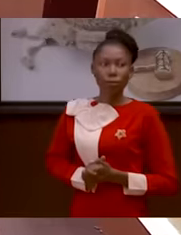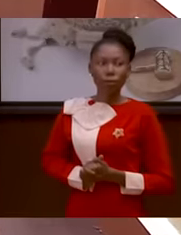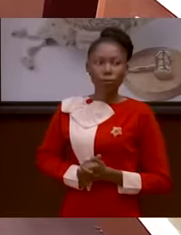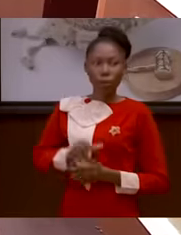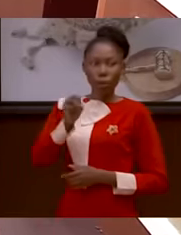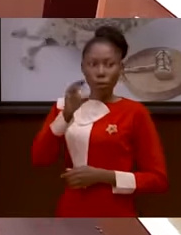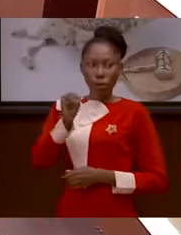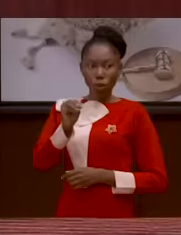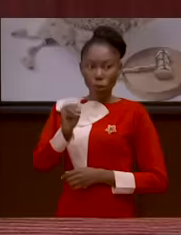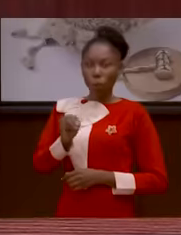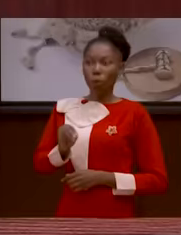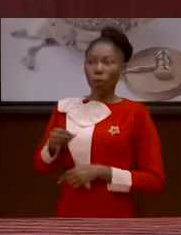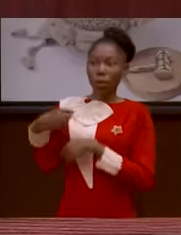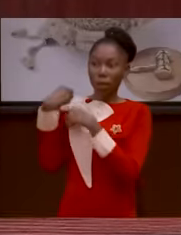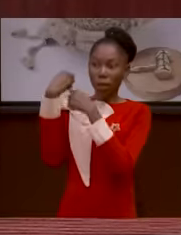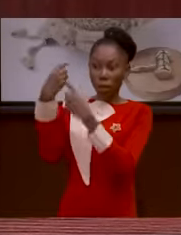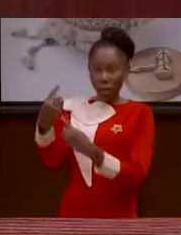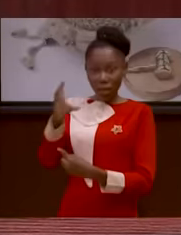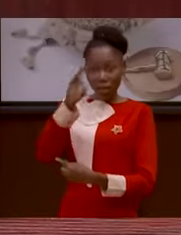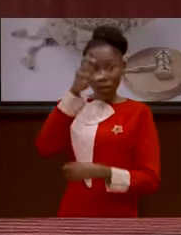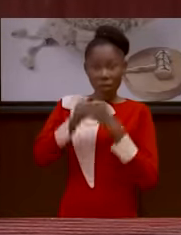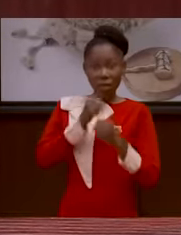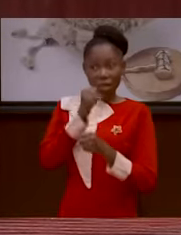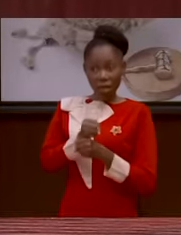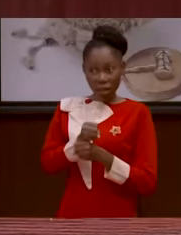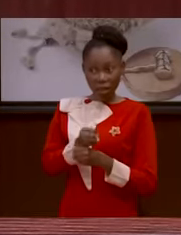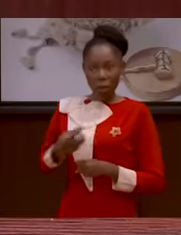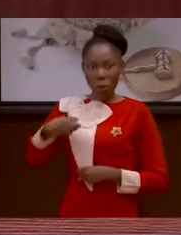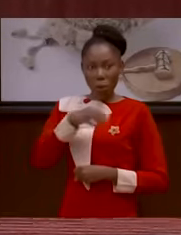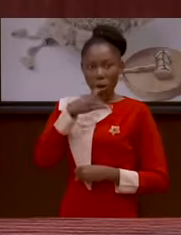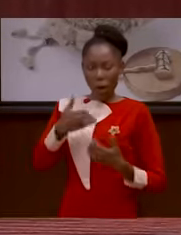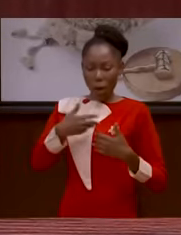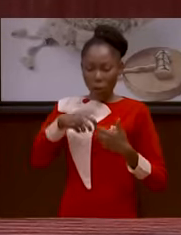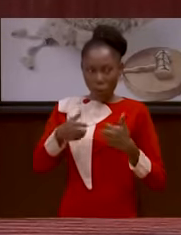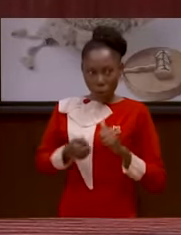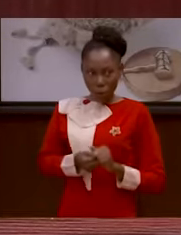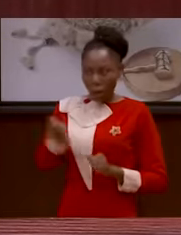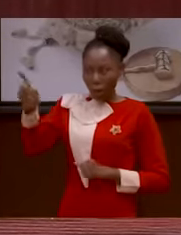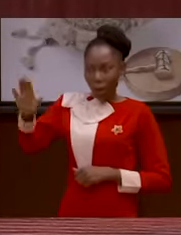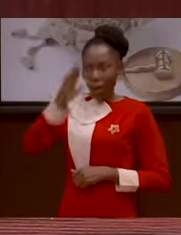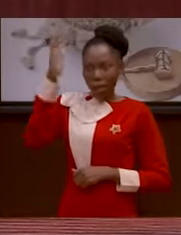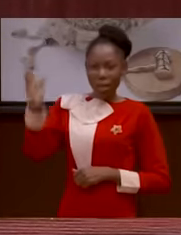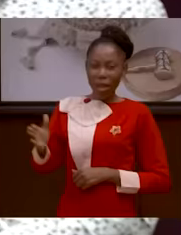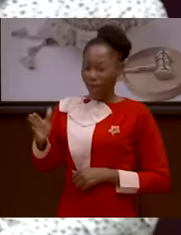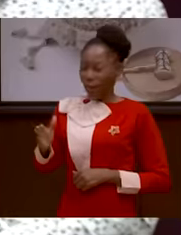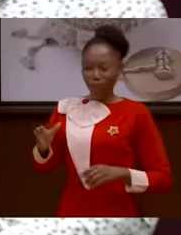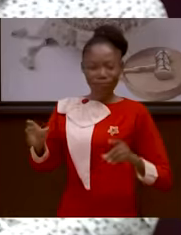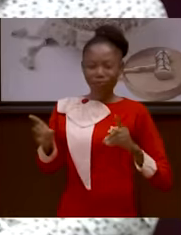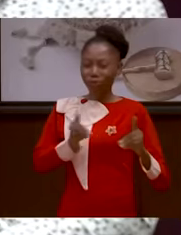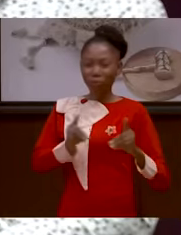So your complaint is over the past 7 years? Yes. That's what you are referring to? Yeah. That he has not been doing what? He has not been